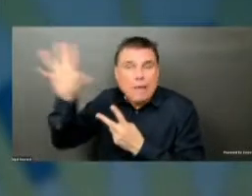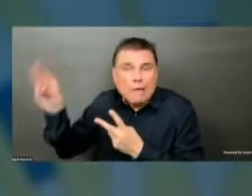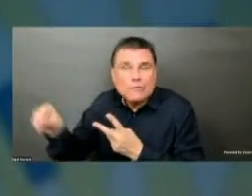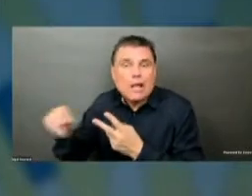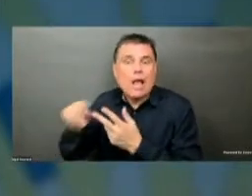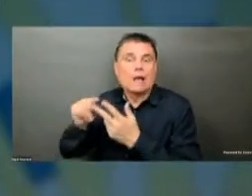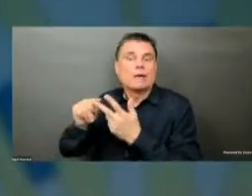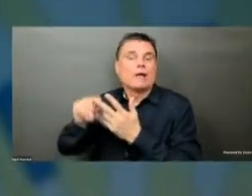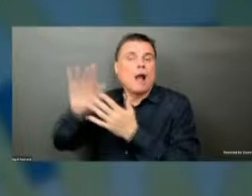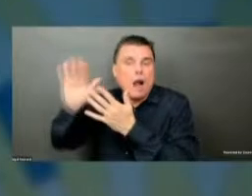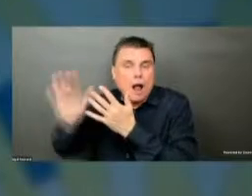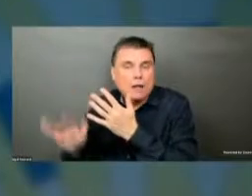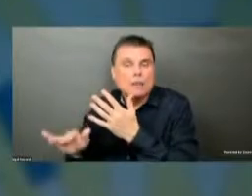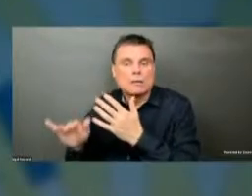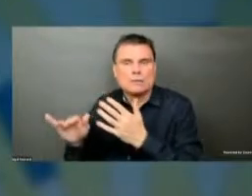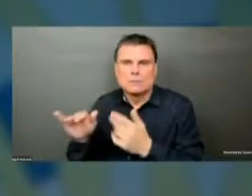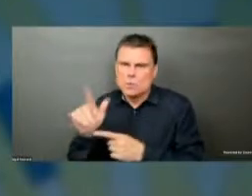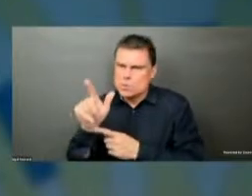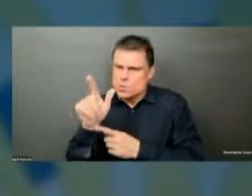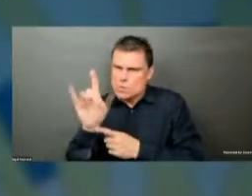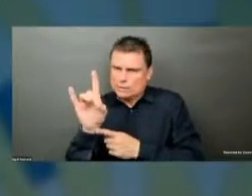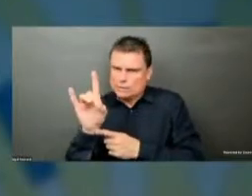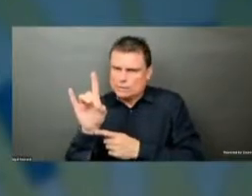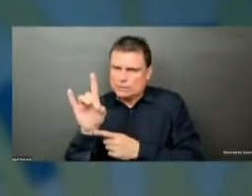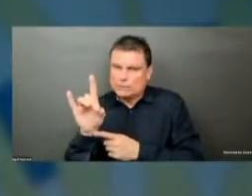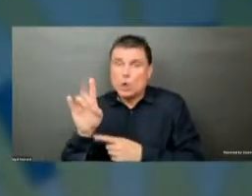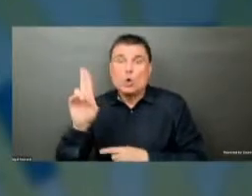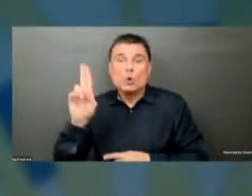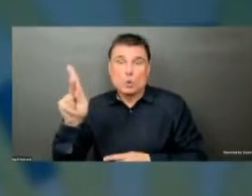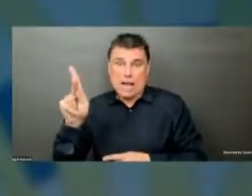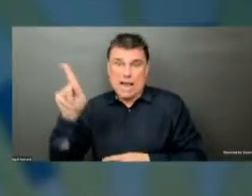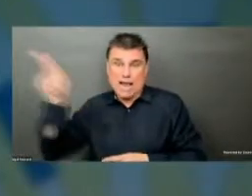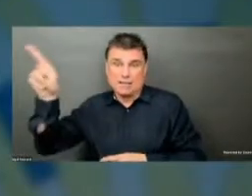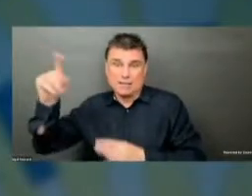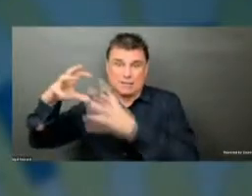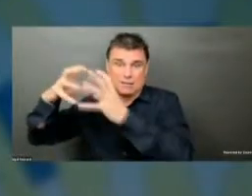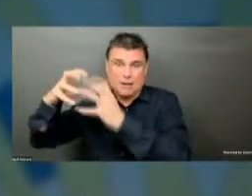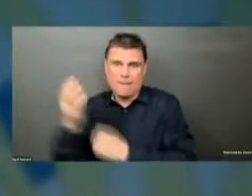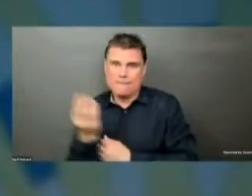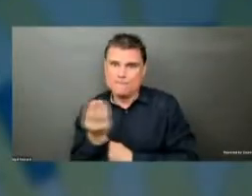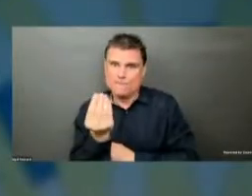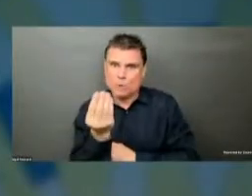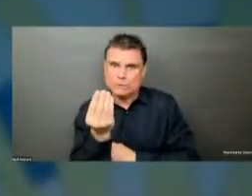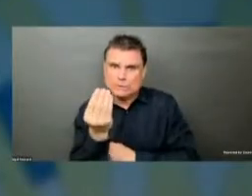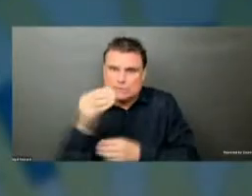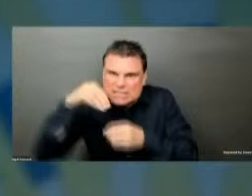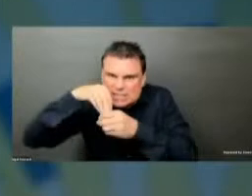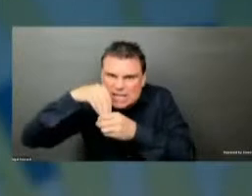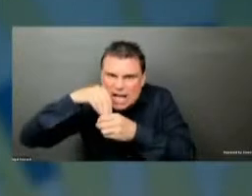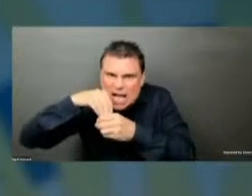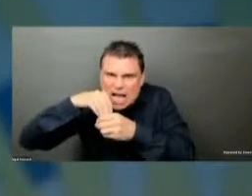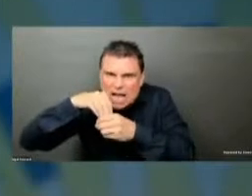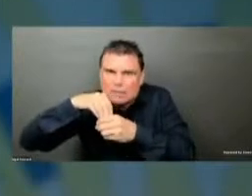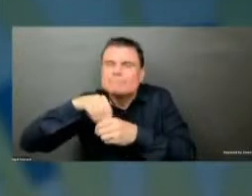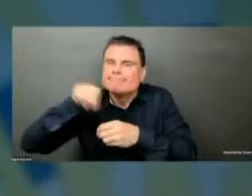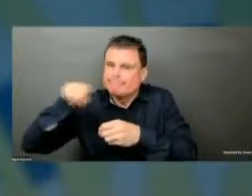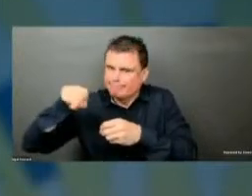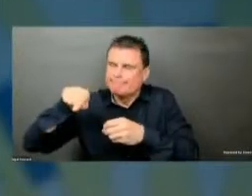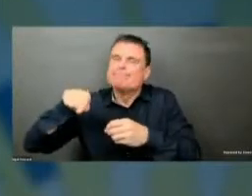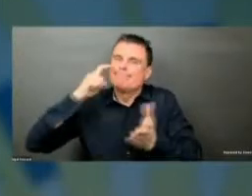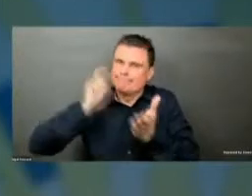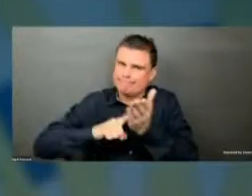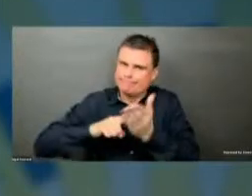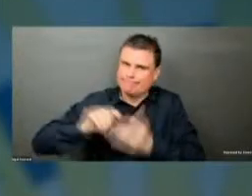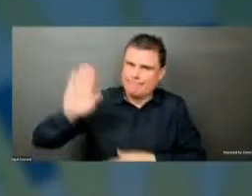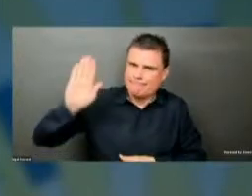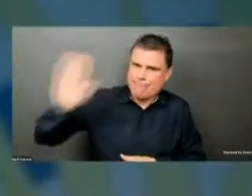UK variant, 14 of those cases were directly were people who had histories of travel